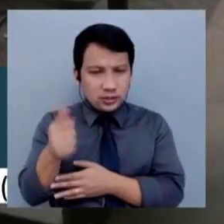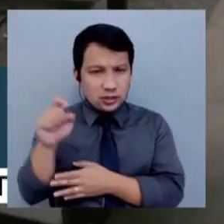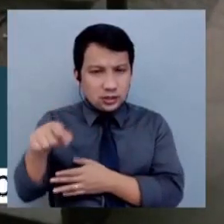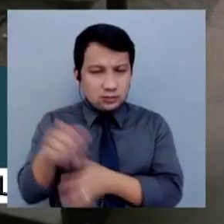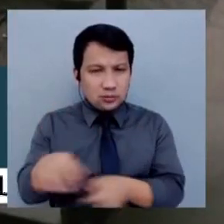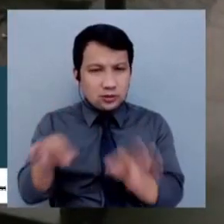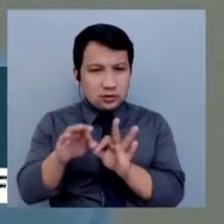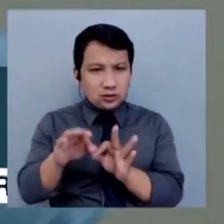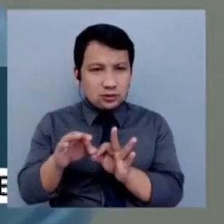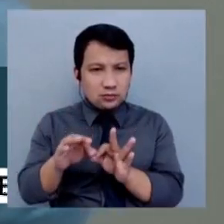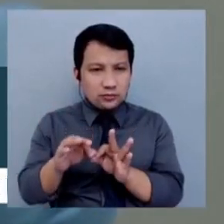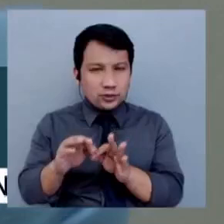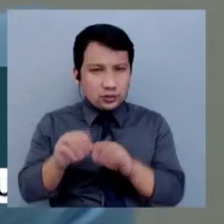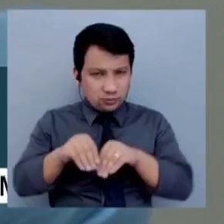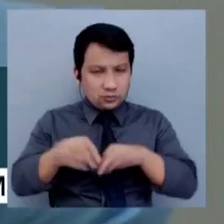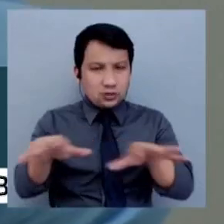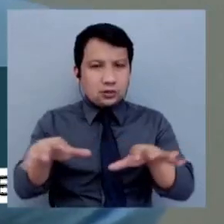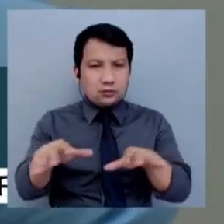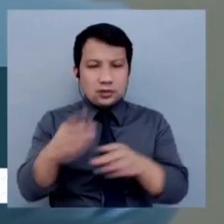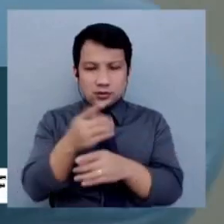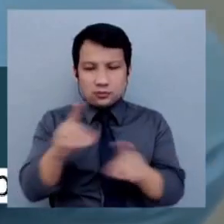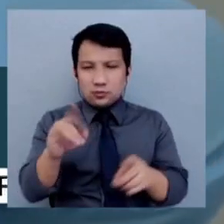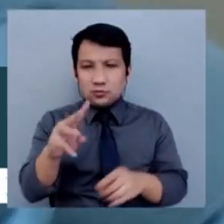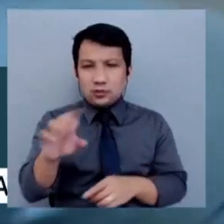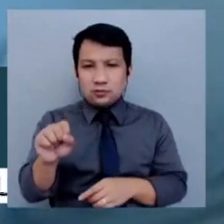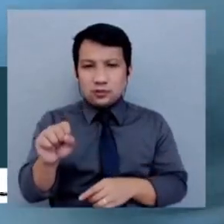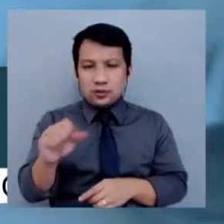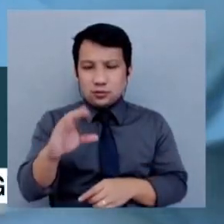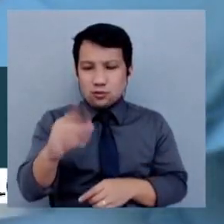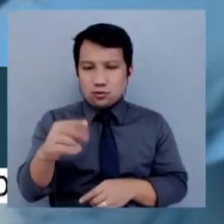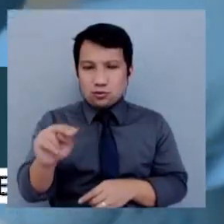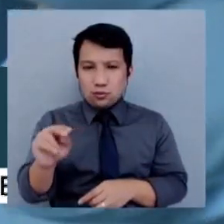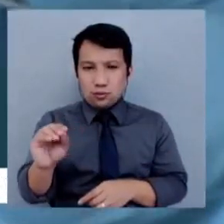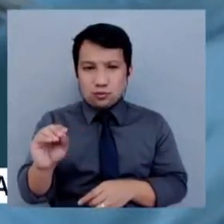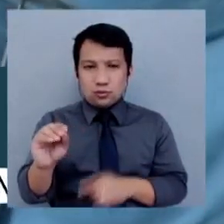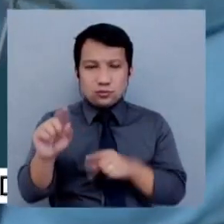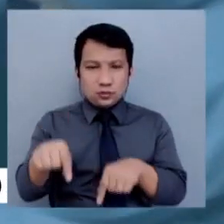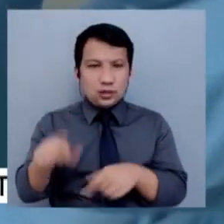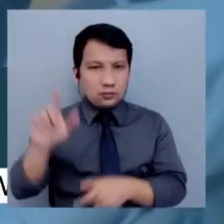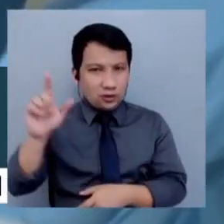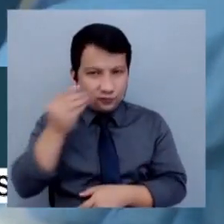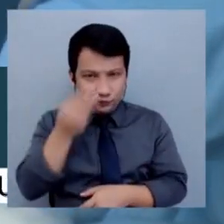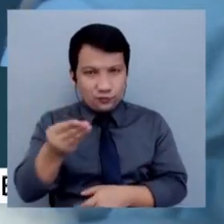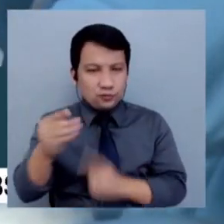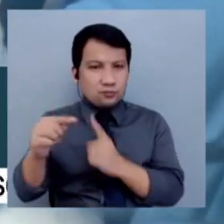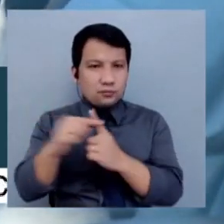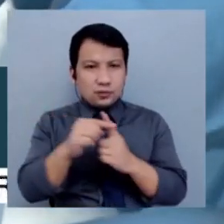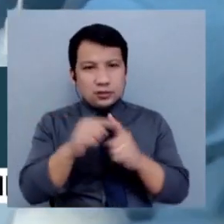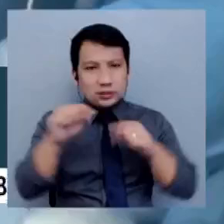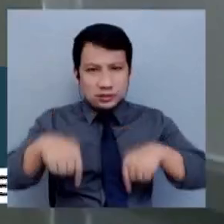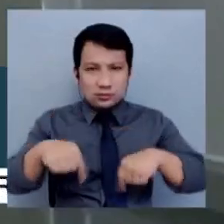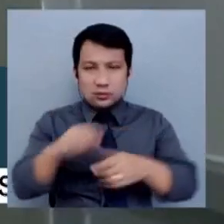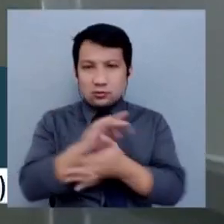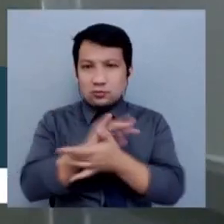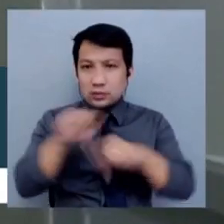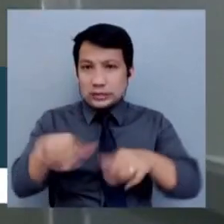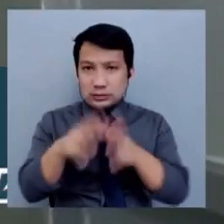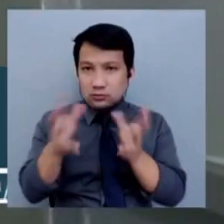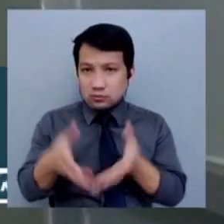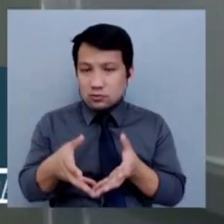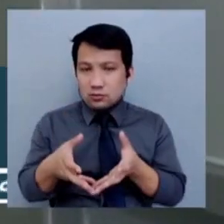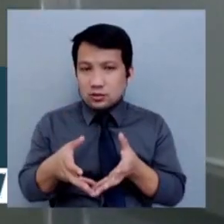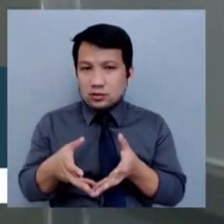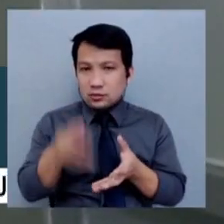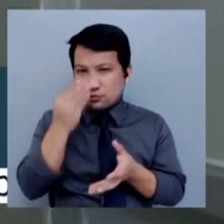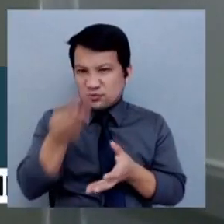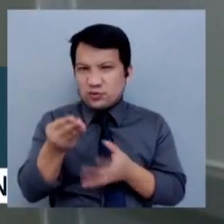with the overflow. The Democratic Republic of Congo is the least vaccinated country against COVID-19 in the world. Now,